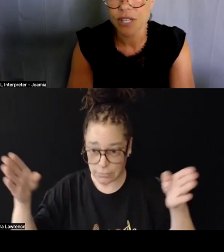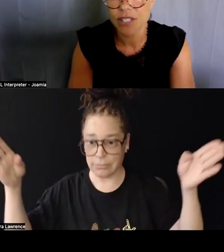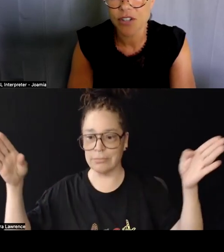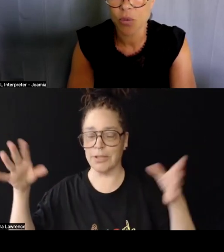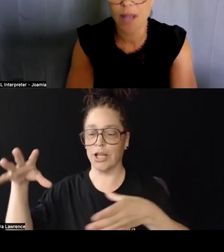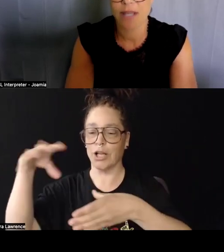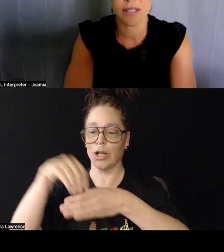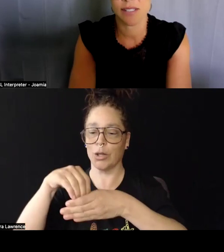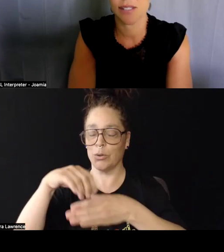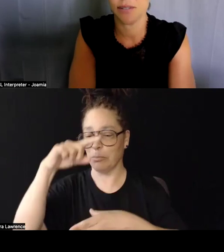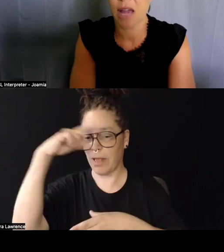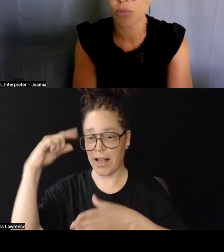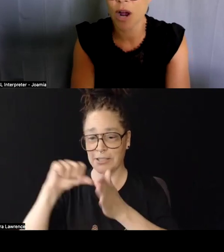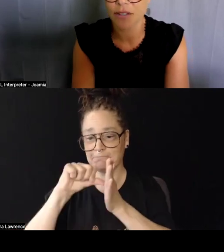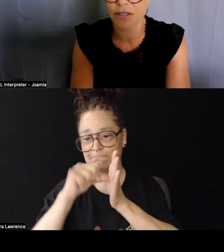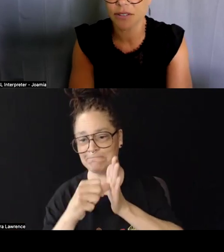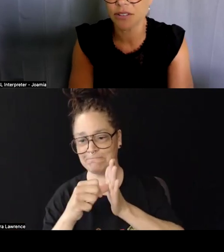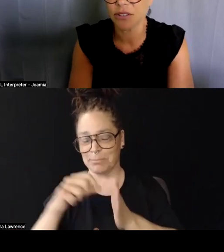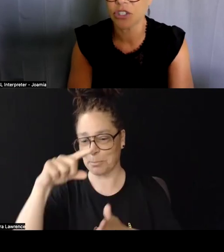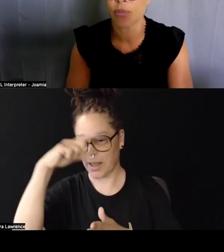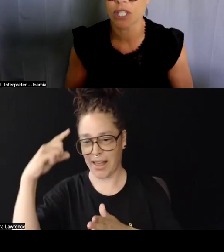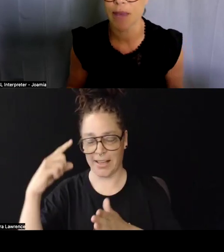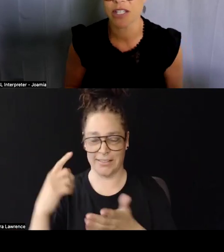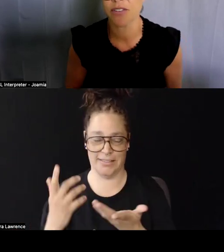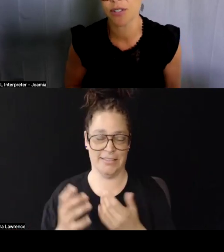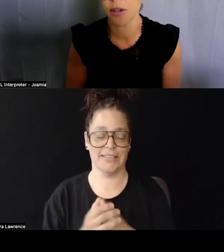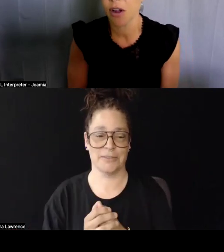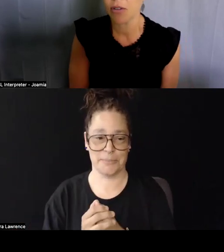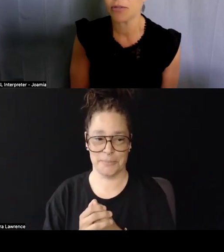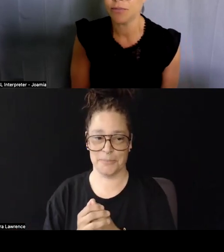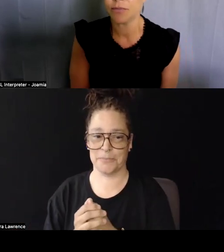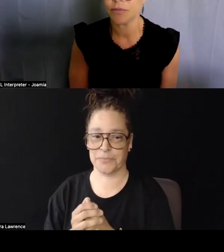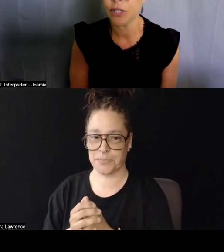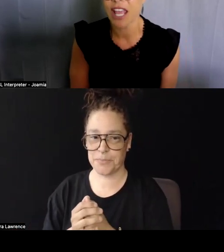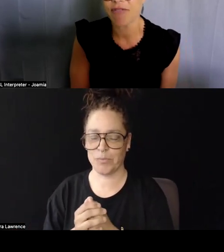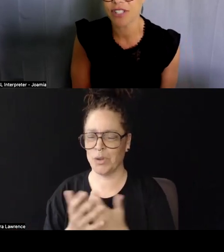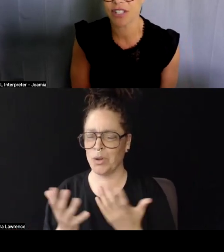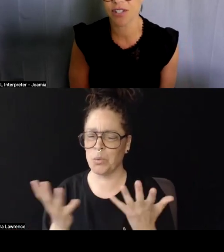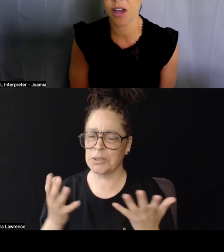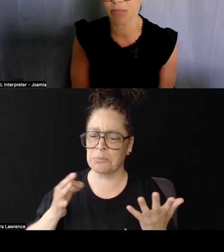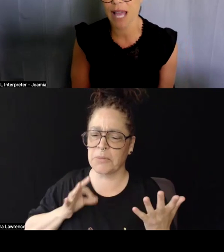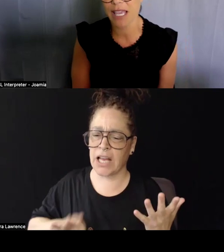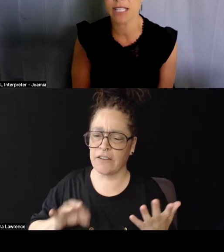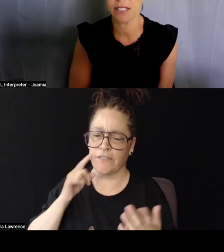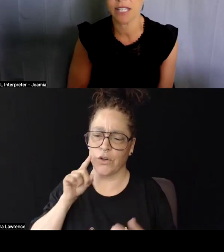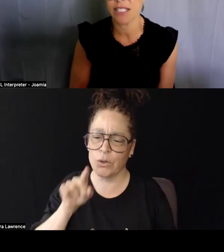To decenter whiteness and broaden your perspectives, putting emphasis on Black and